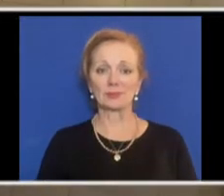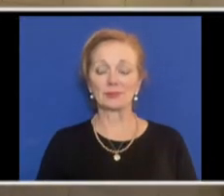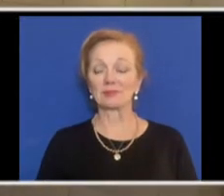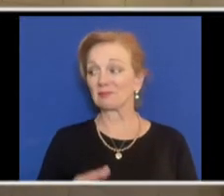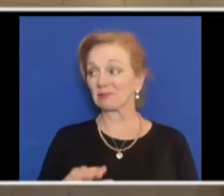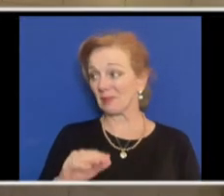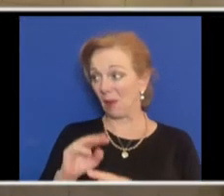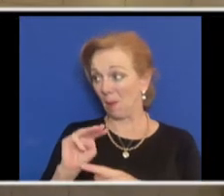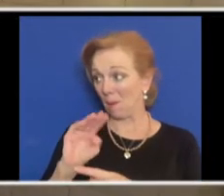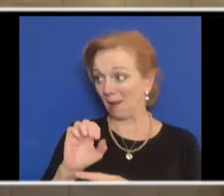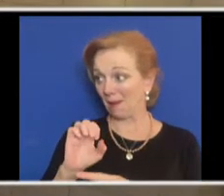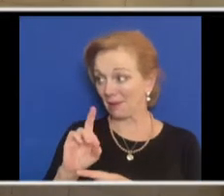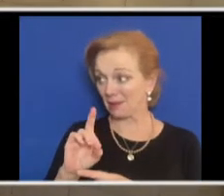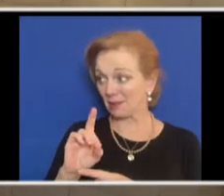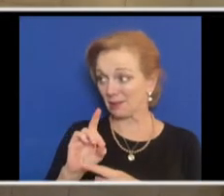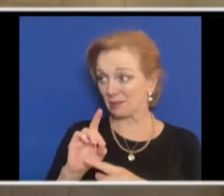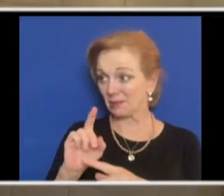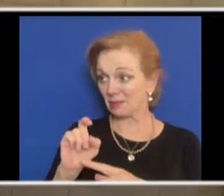first